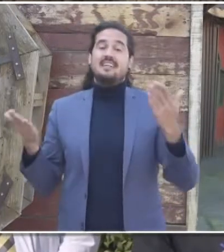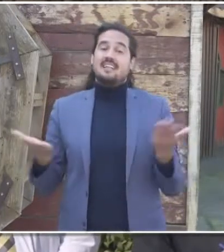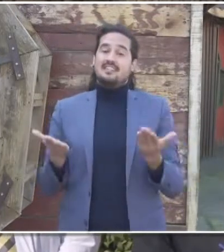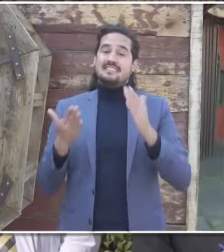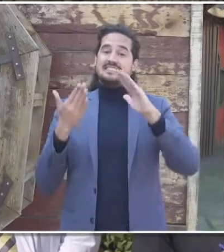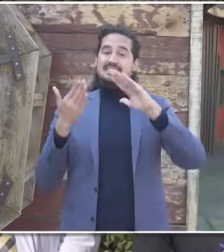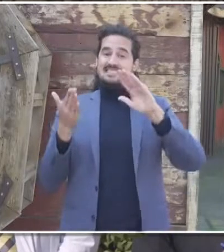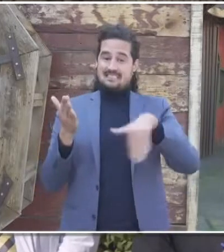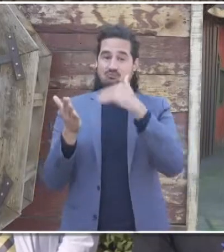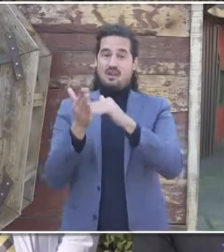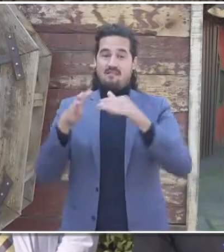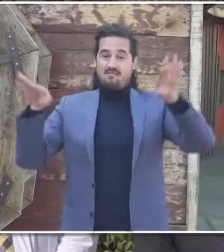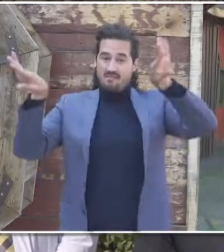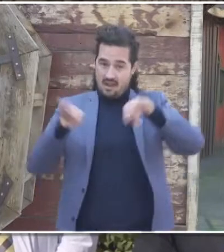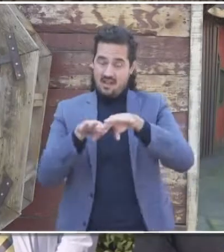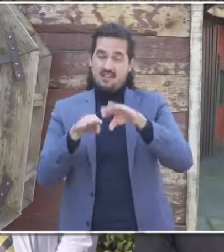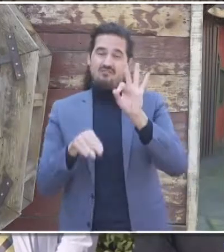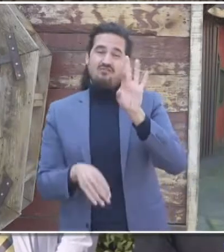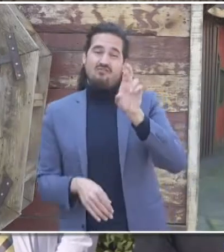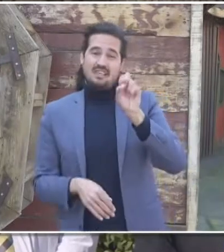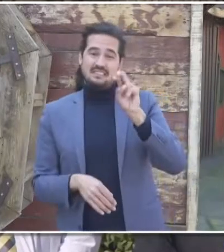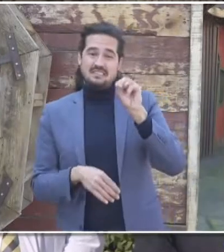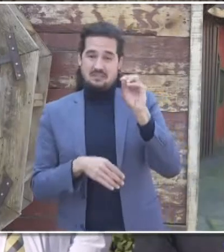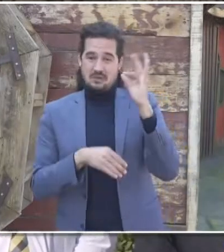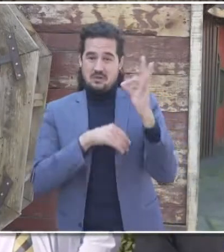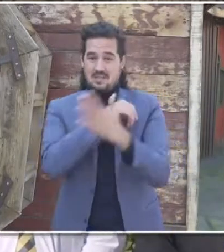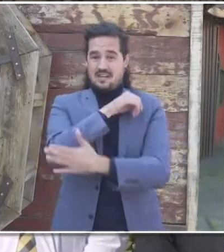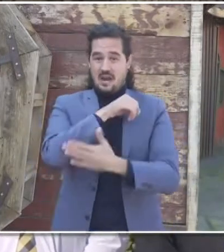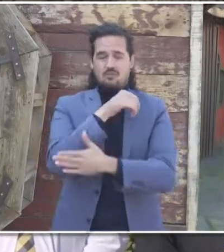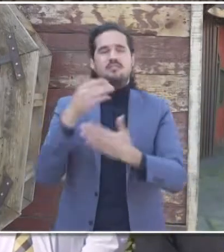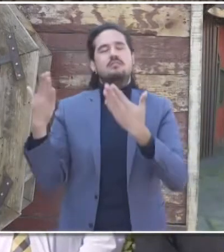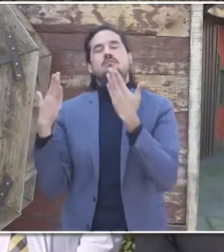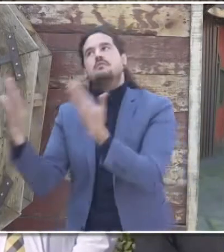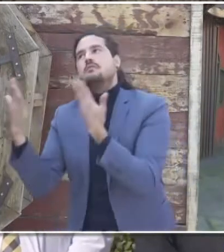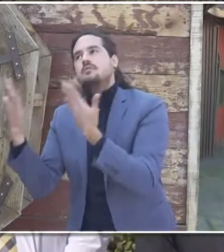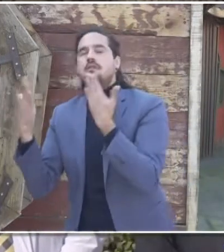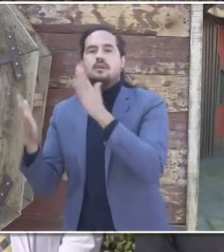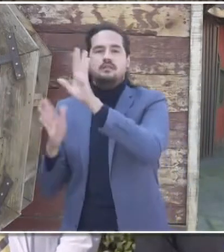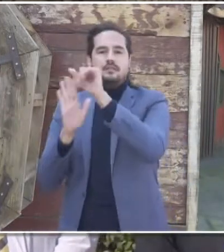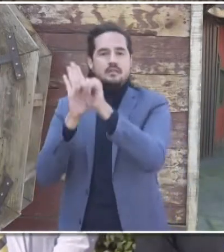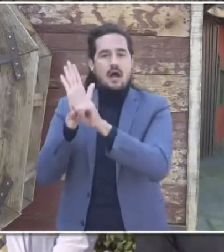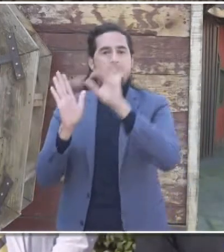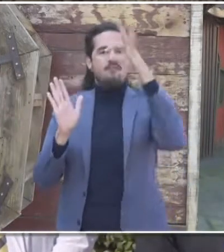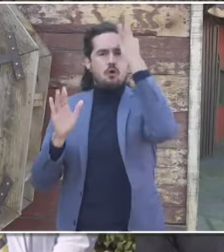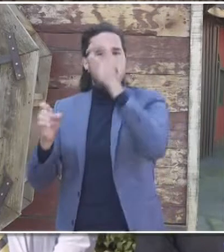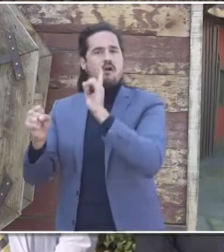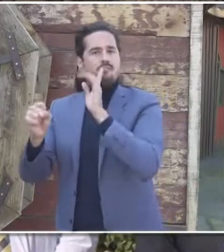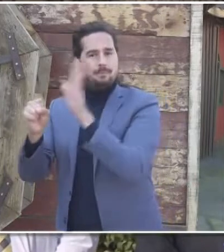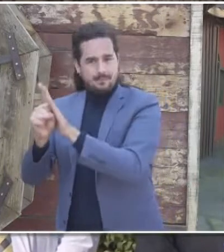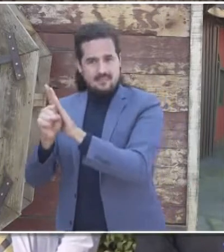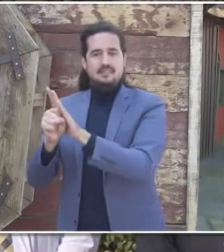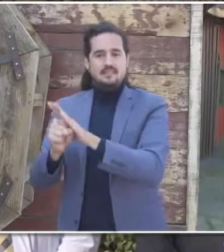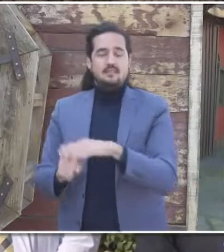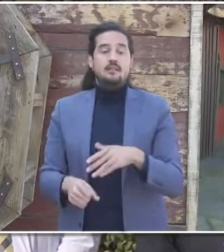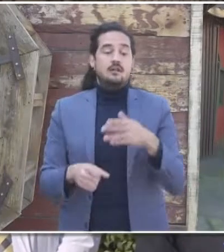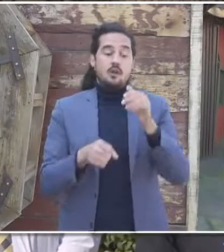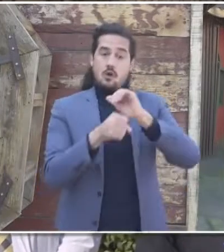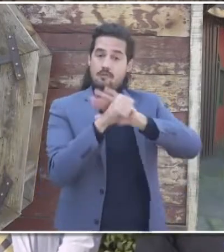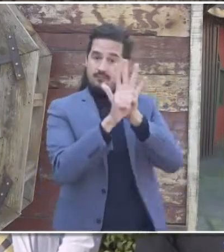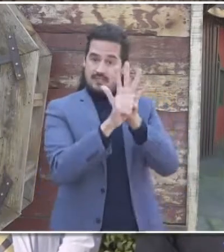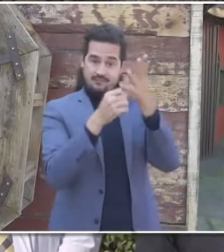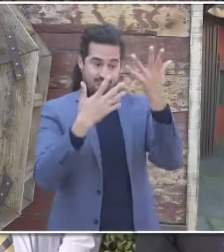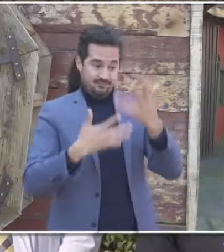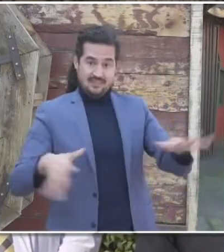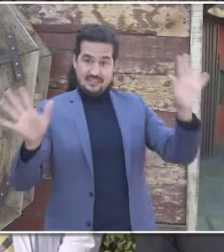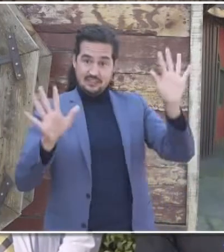something that we need to continue to push forward. So post-COVID, when that happens, equity cannot go away. These equity